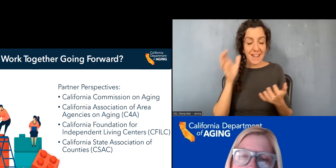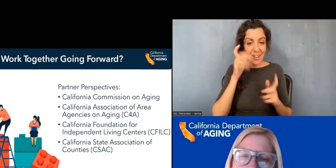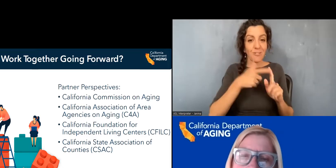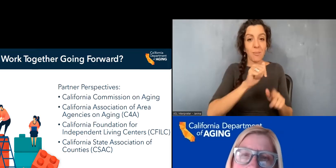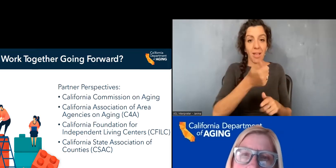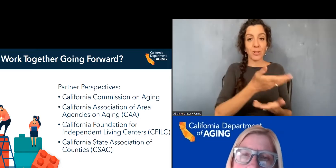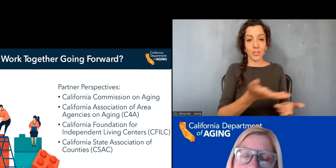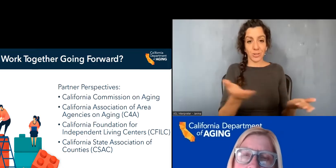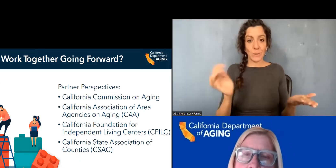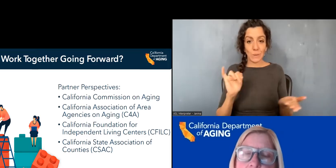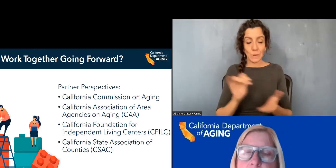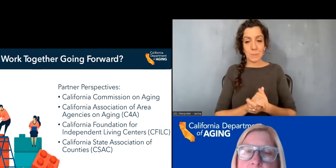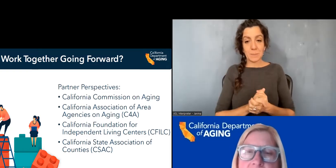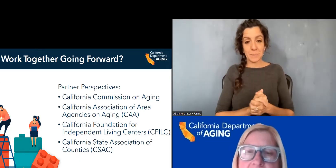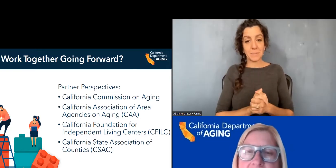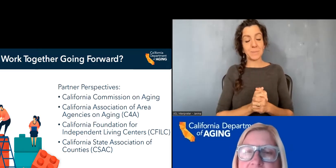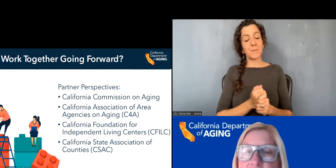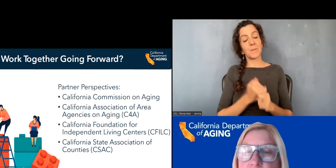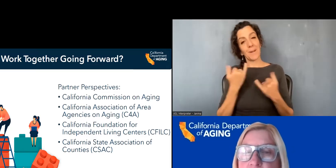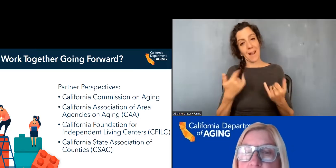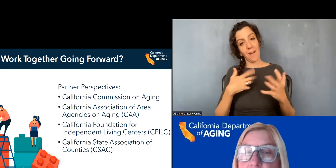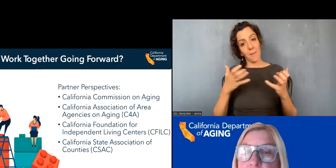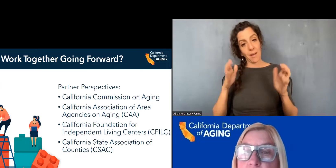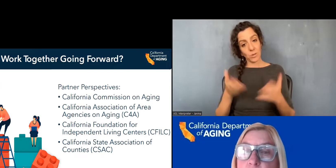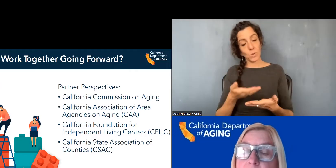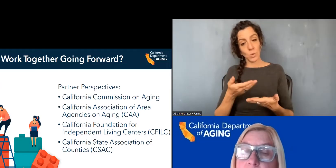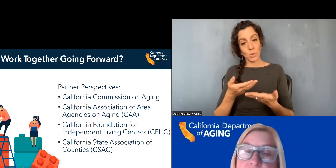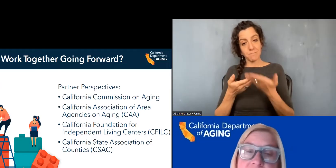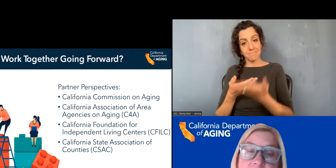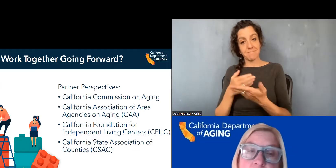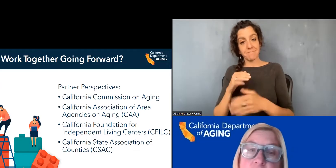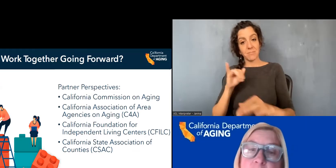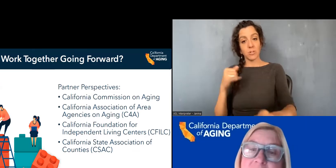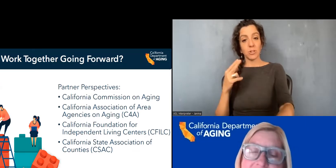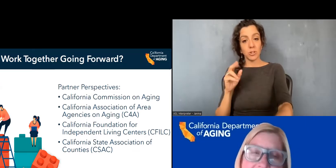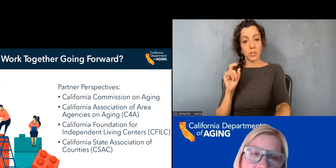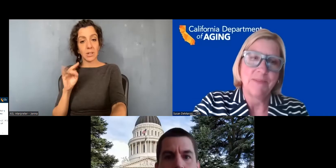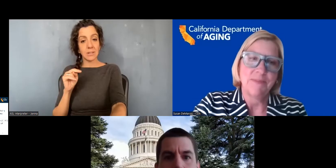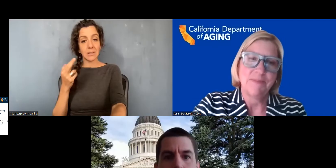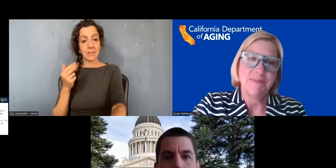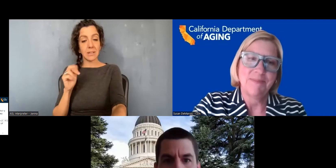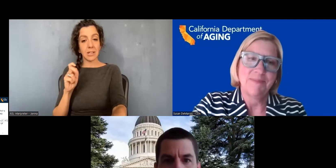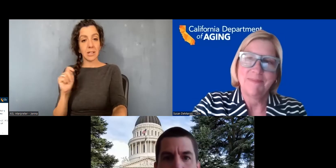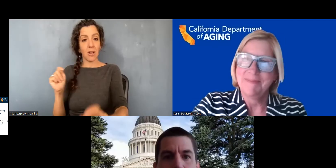in the time that remains. So now I'd like to introduce all of you to Justin Garrett from CSAC.